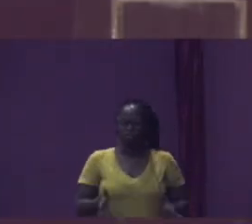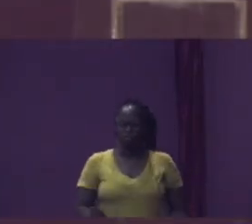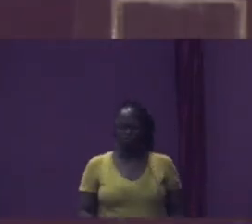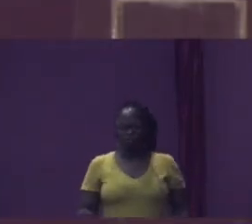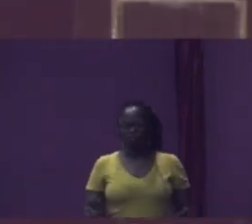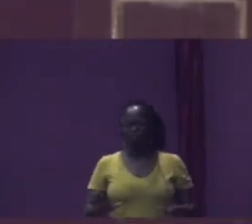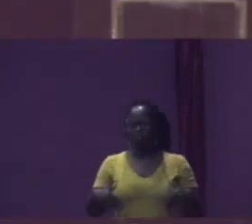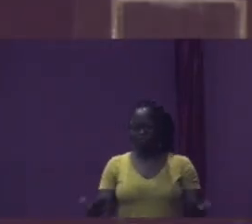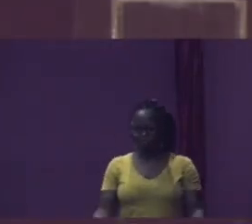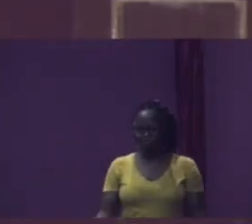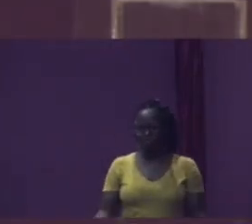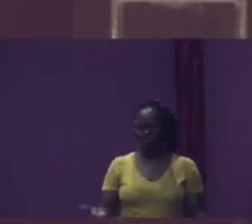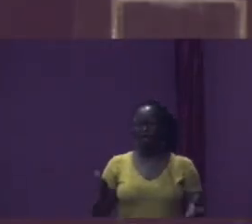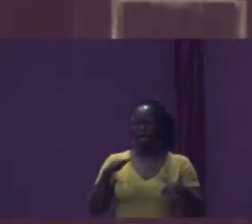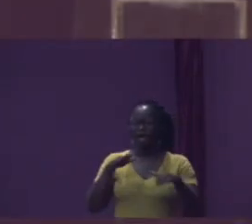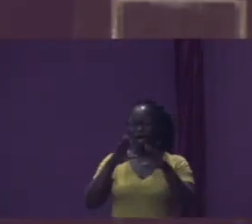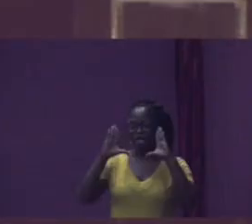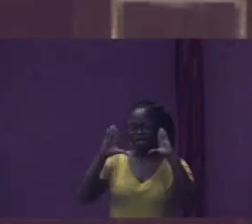very quickly.